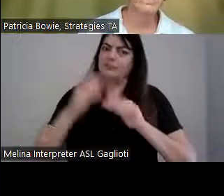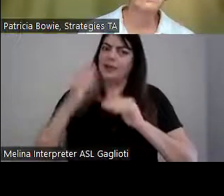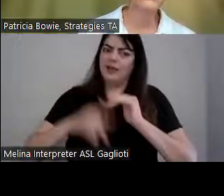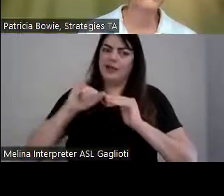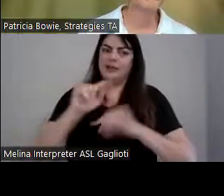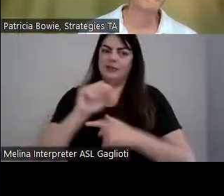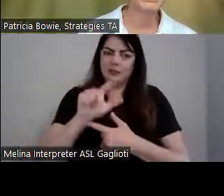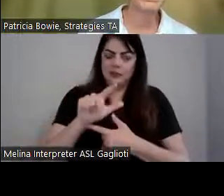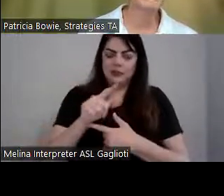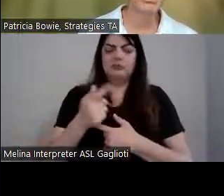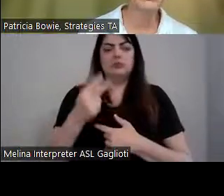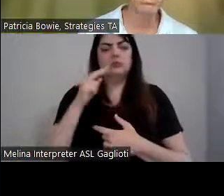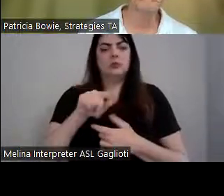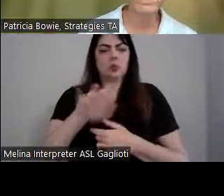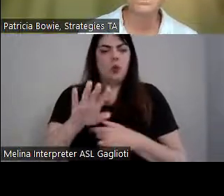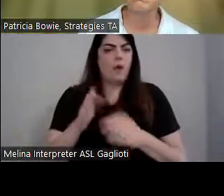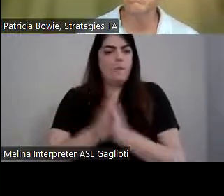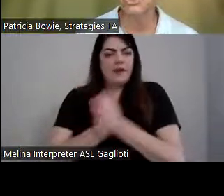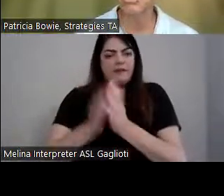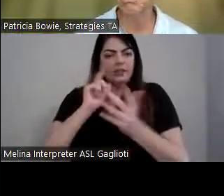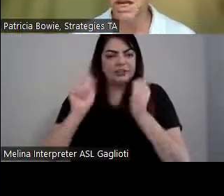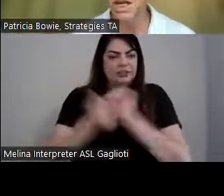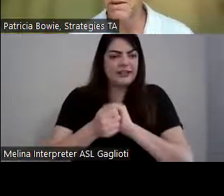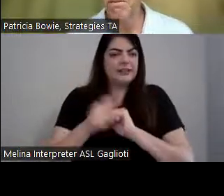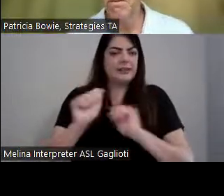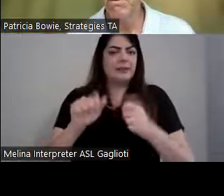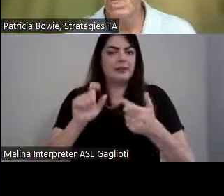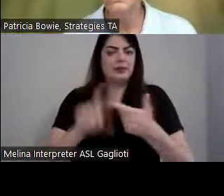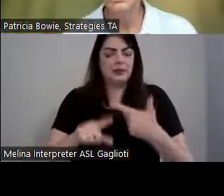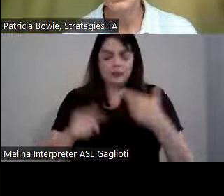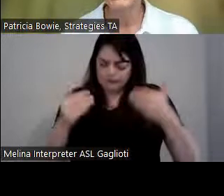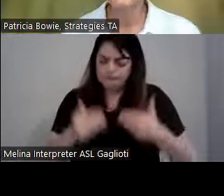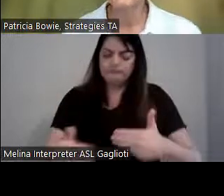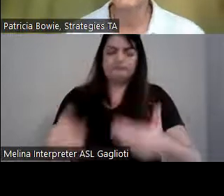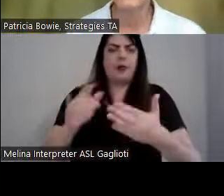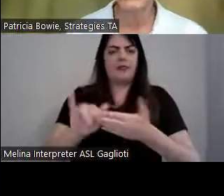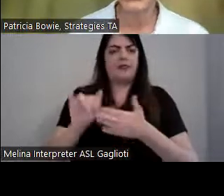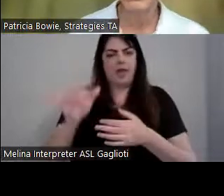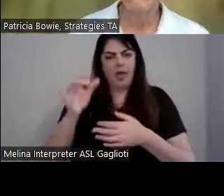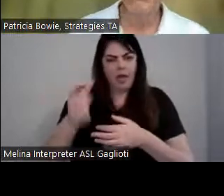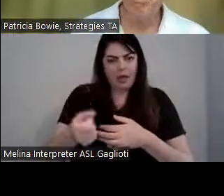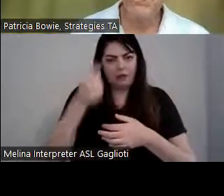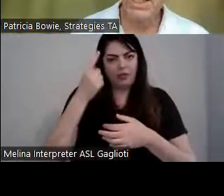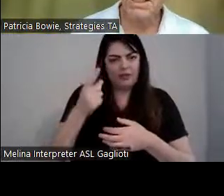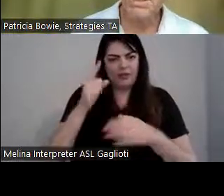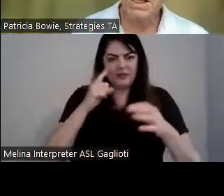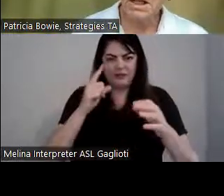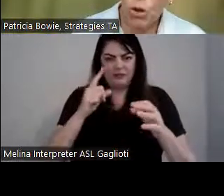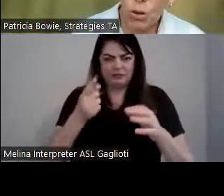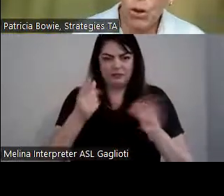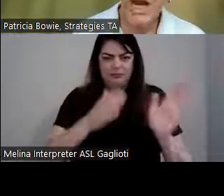and readiness for embarking upon comprehensive prevention planning, right? So what